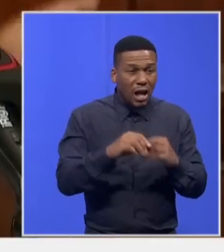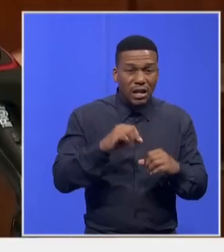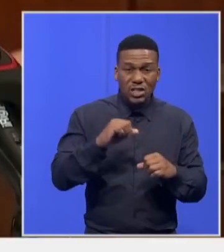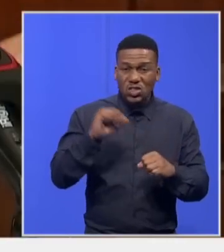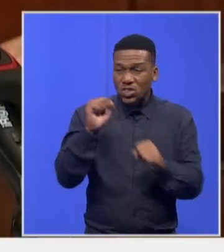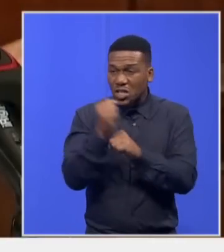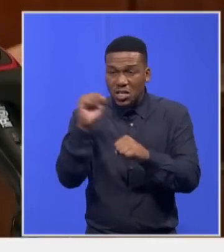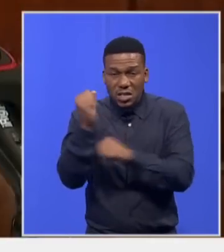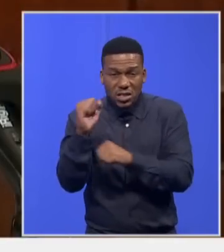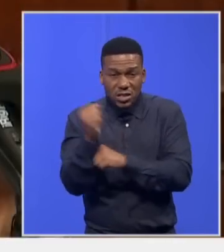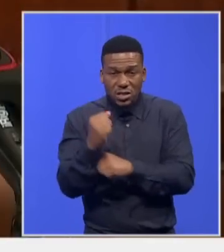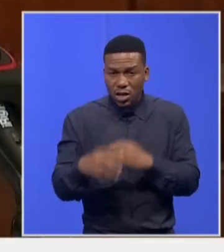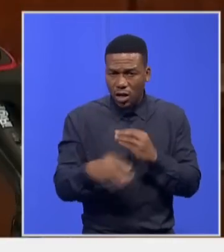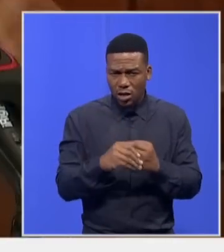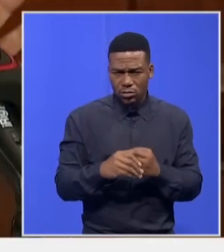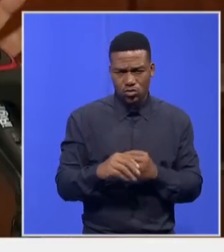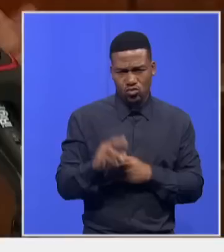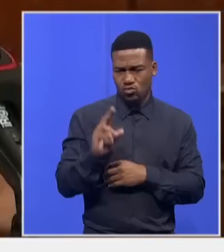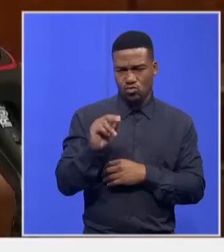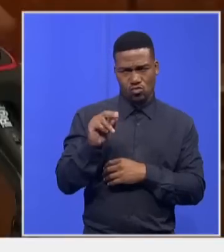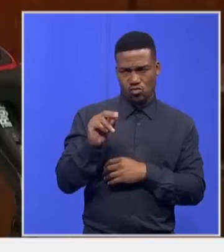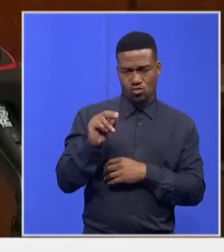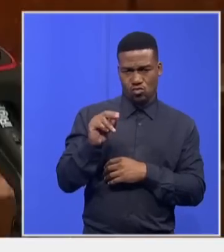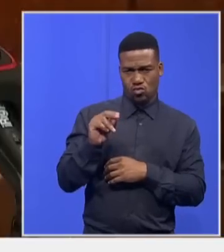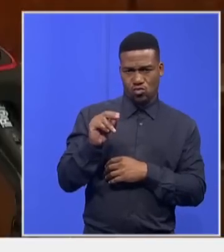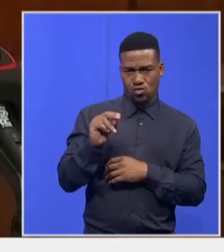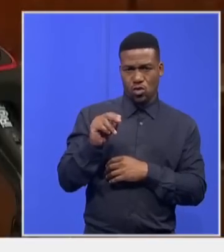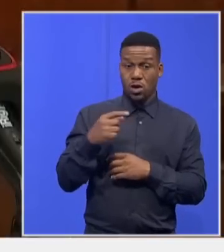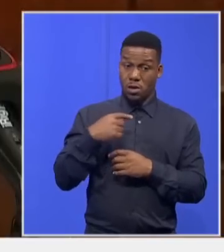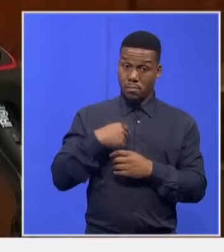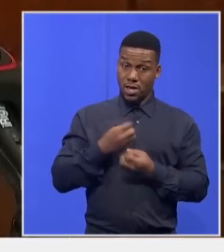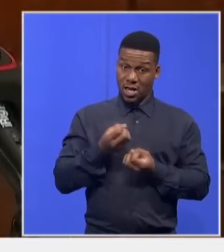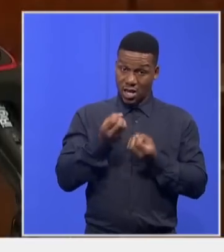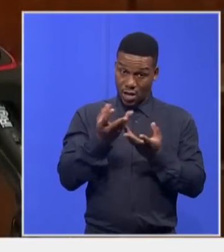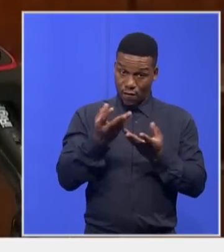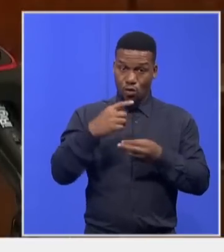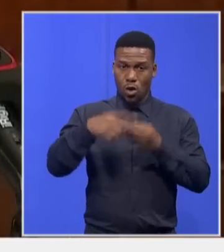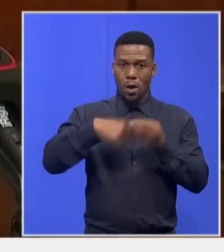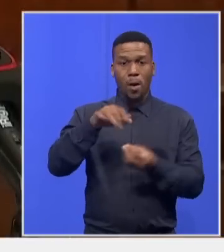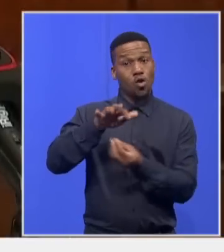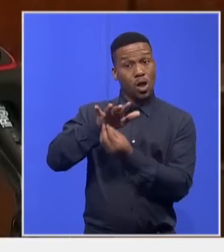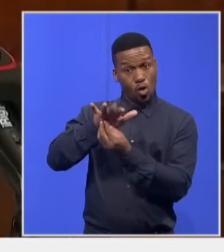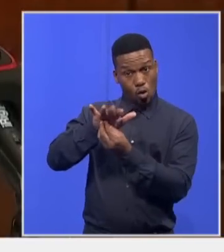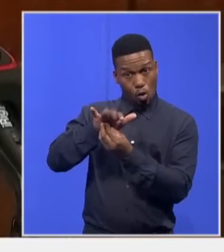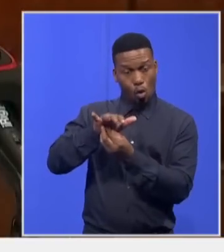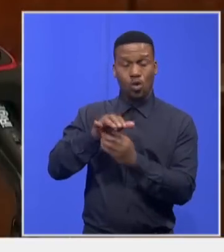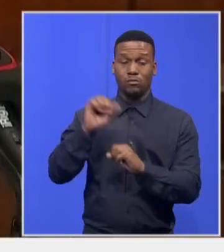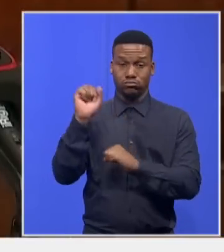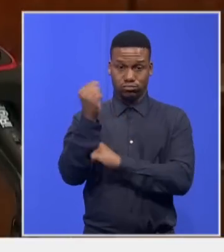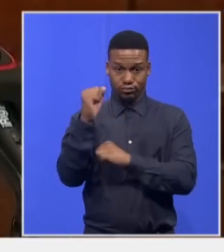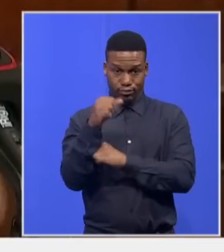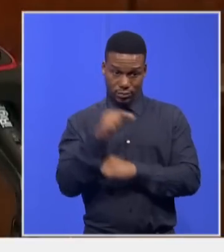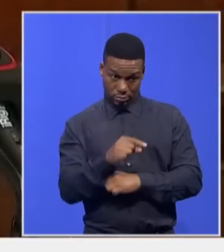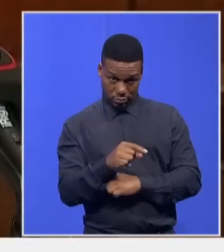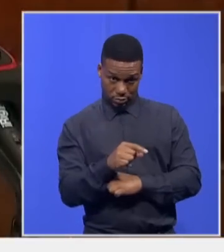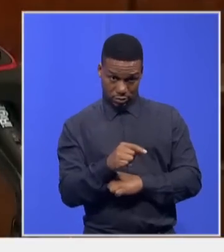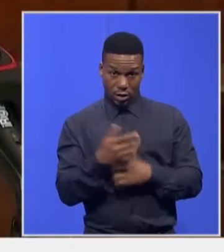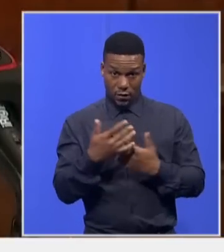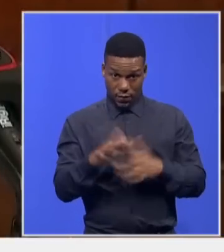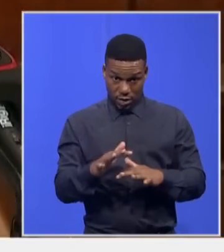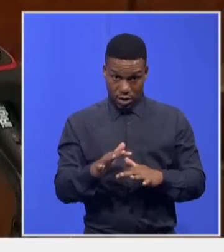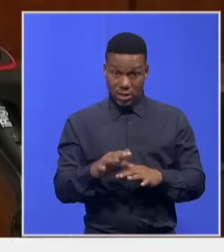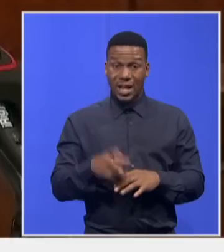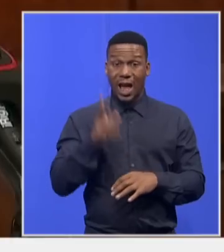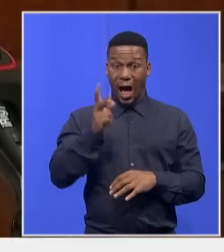we'll be engaging with them. I'm giving you feedback on the fossil fuel and nuclear. I will come back and give you feedback on